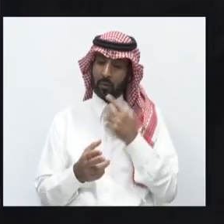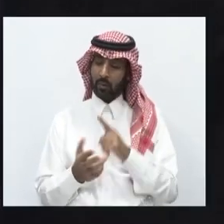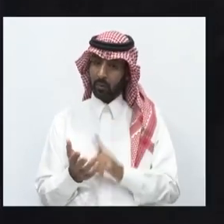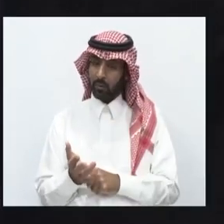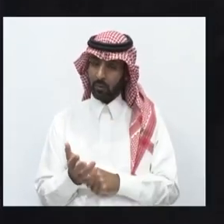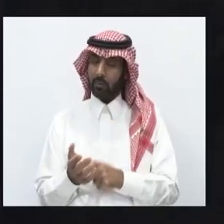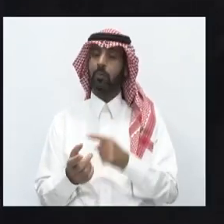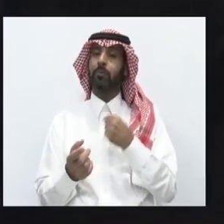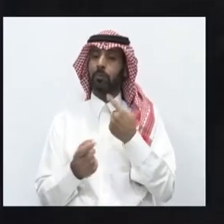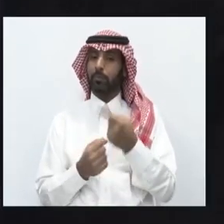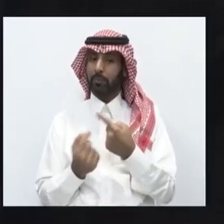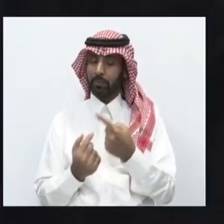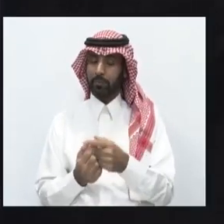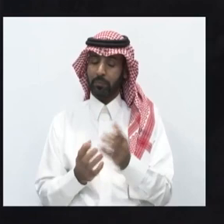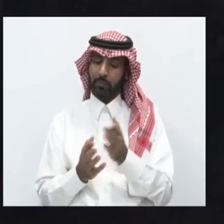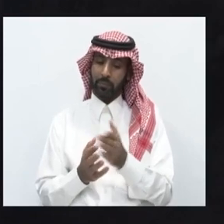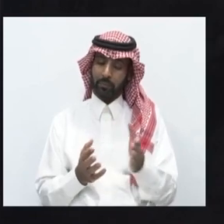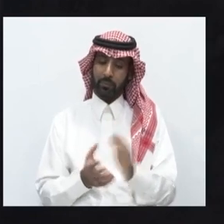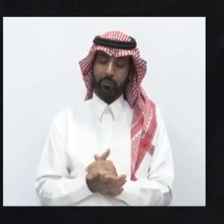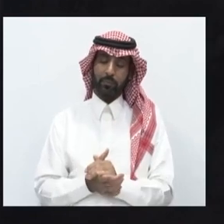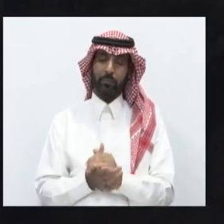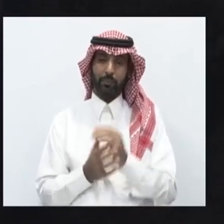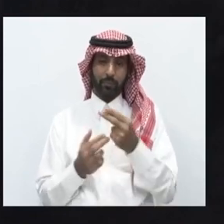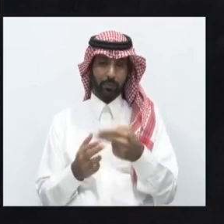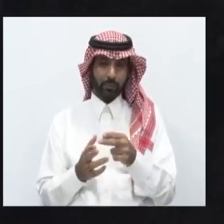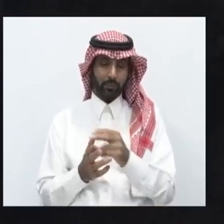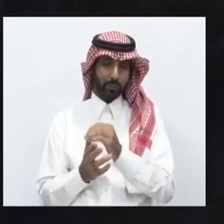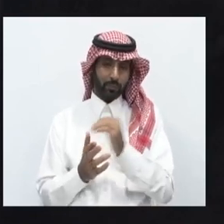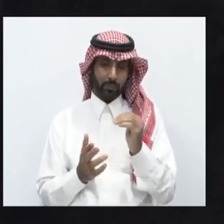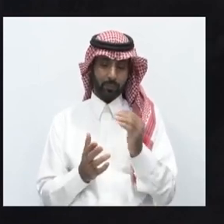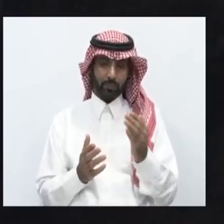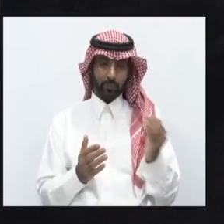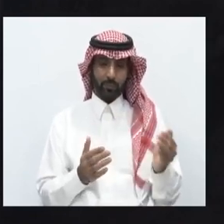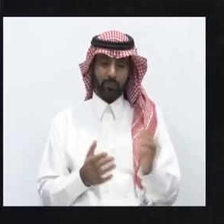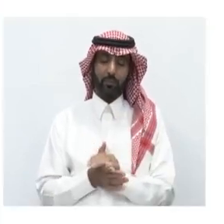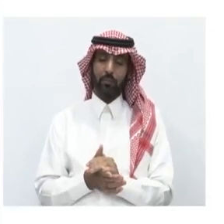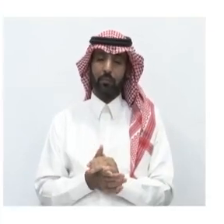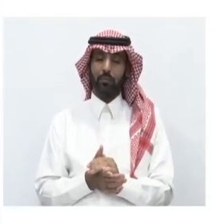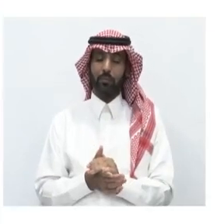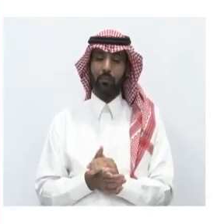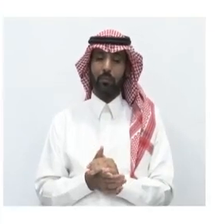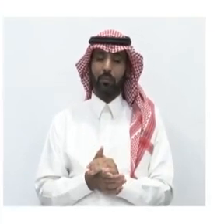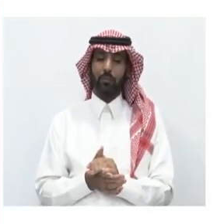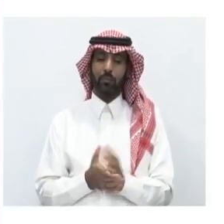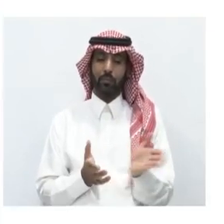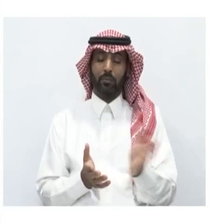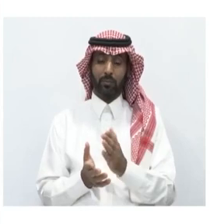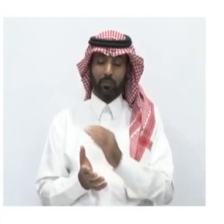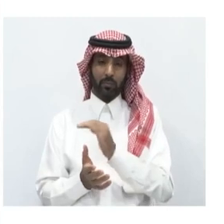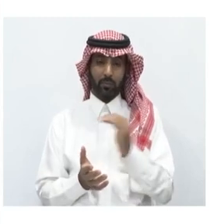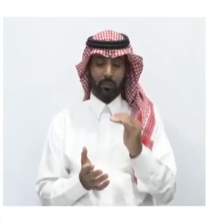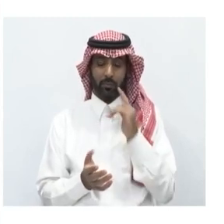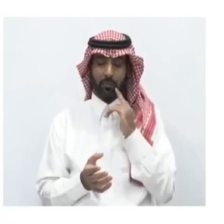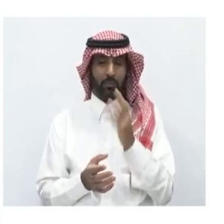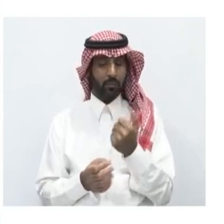etc. Sometimes you use it in the beginning of the sentence. When you say, honestly, I'm very disappointed. Other sentence adverbs